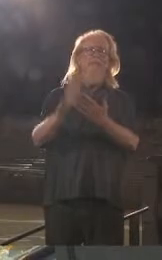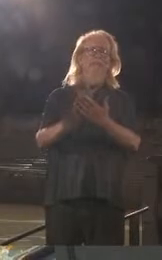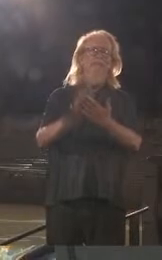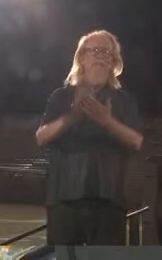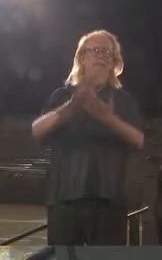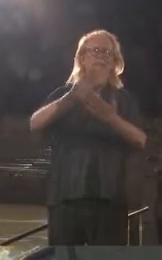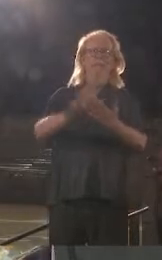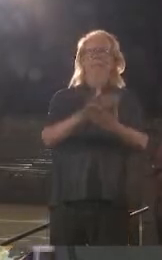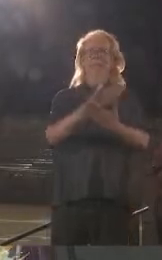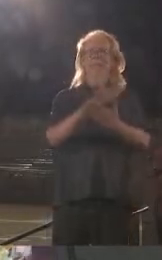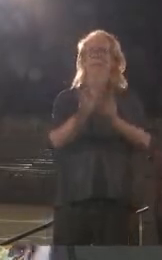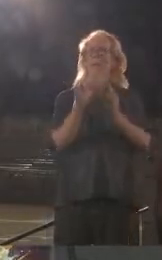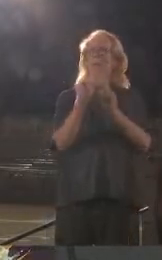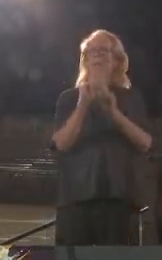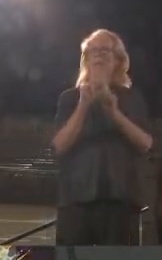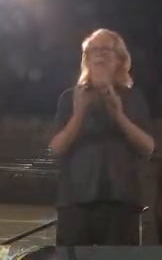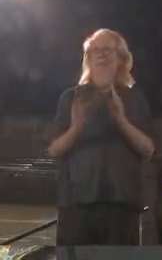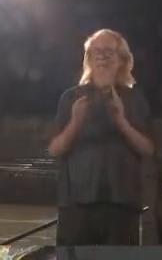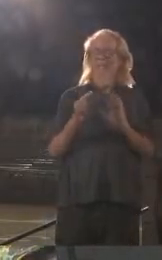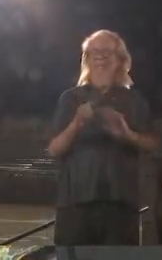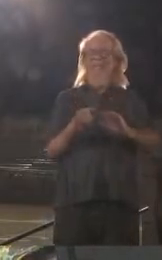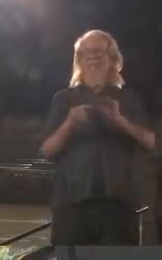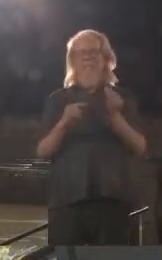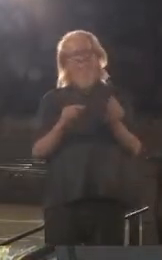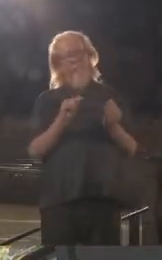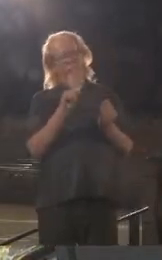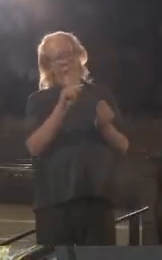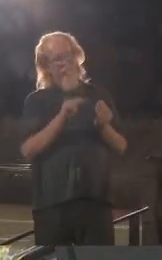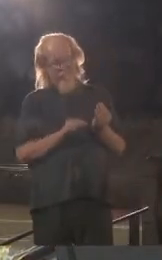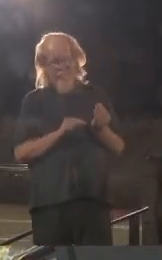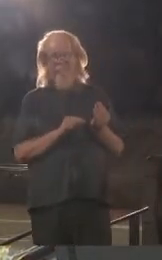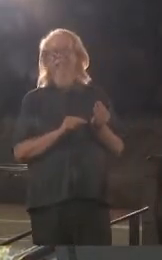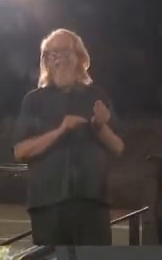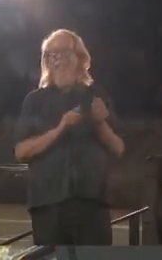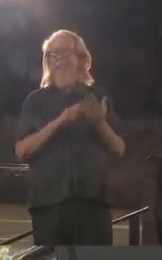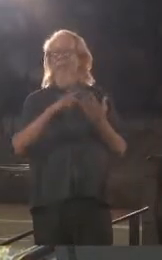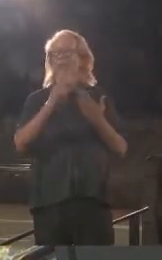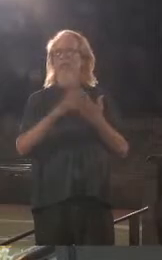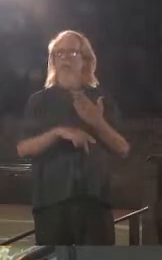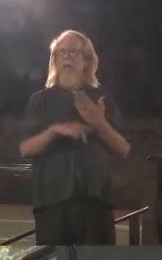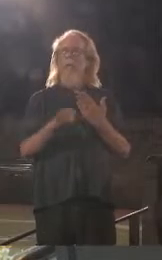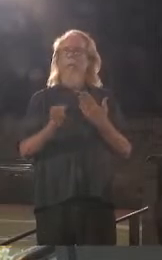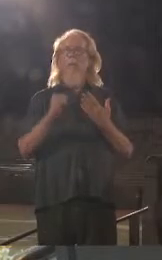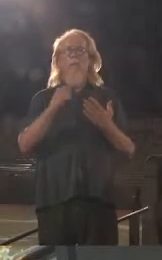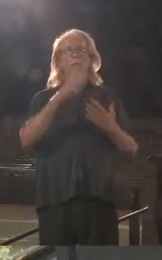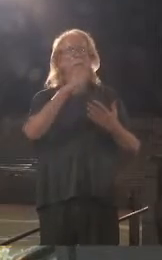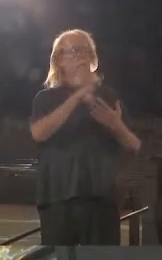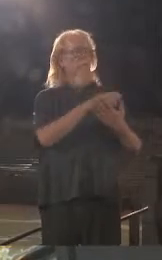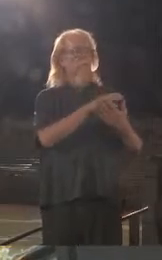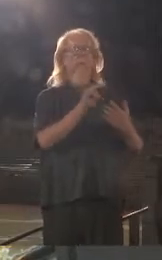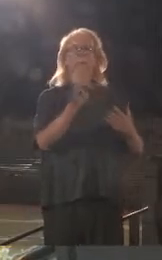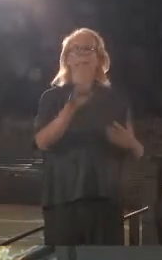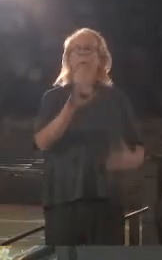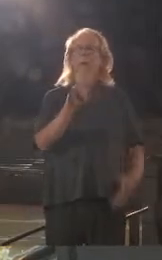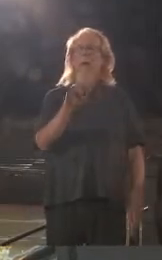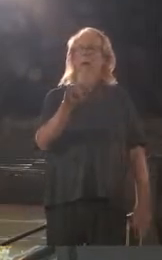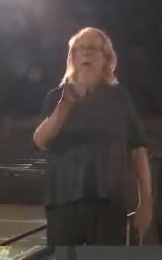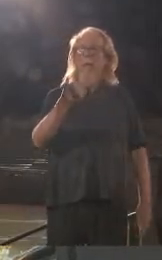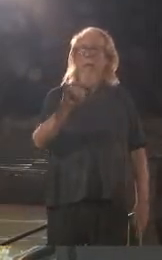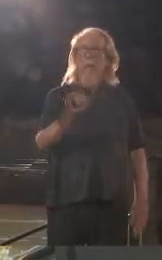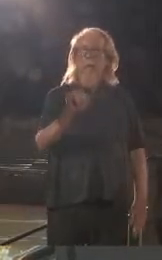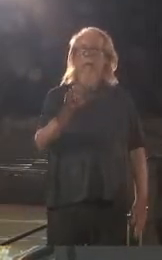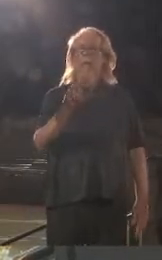words to the Highlands alma mater are located in your program and will be sung by Nalania Wilson and